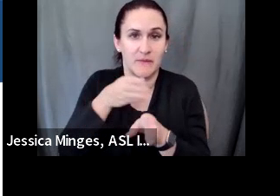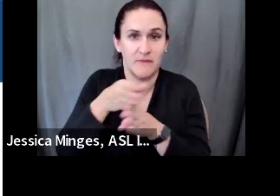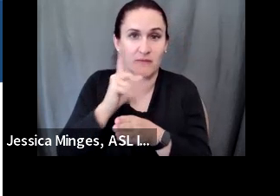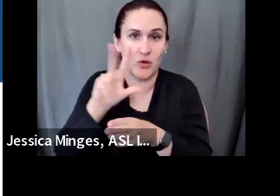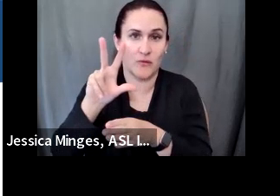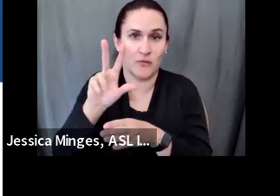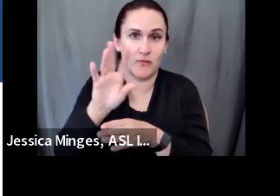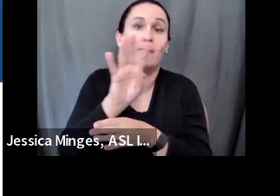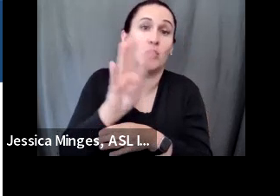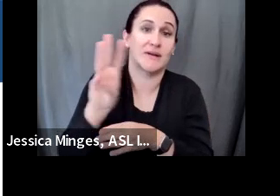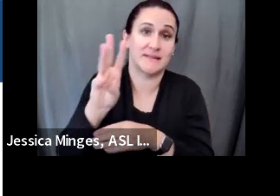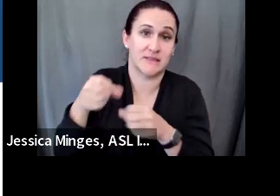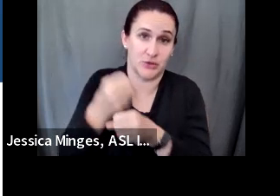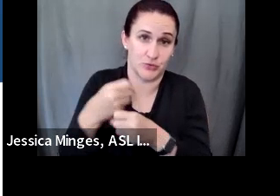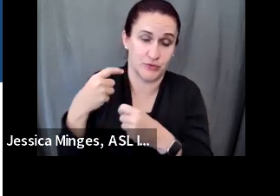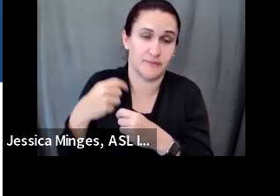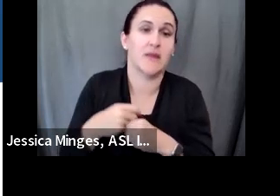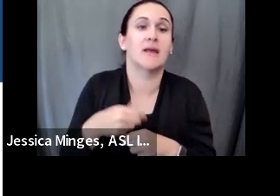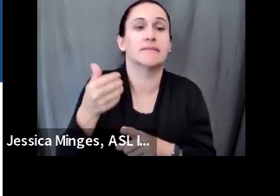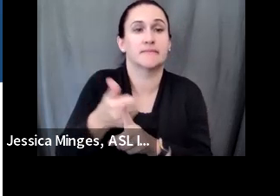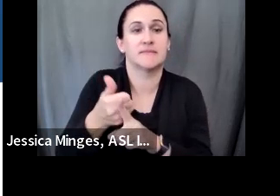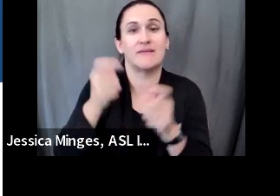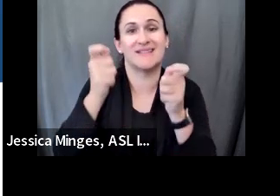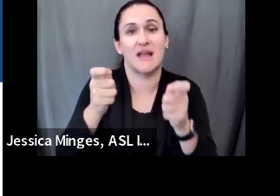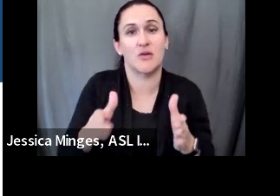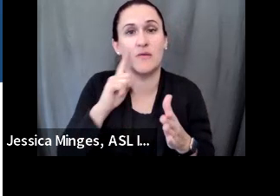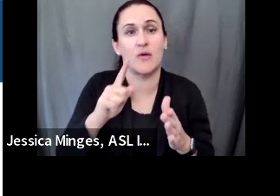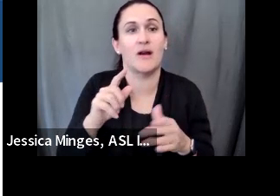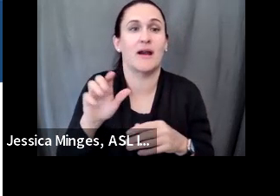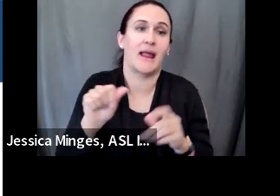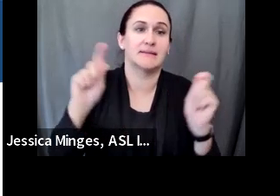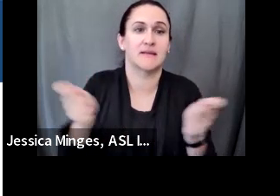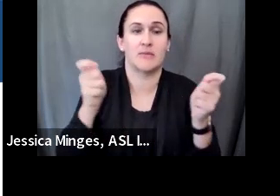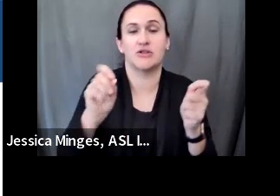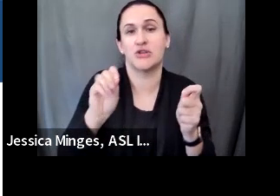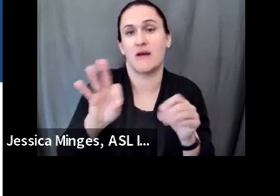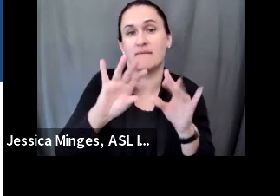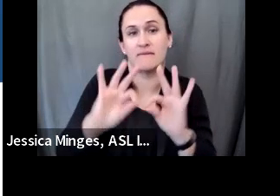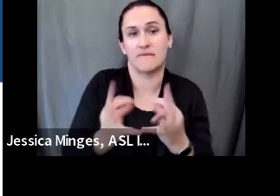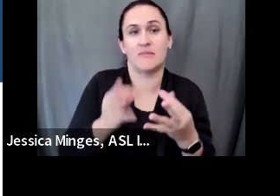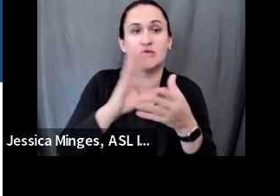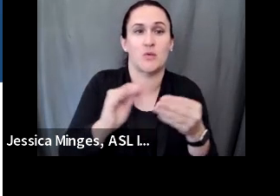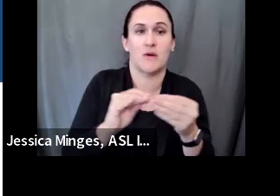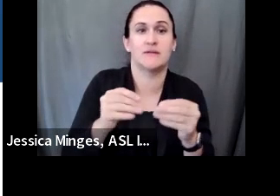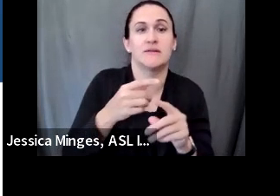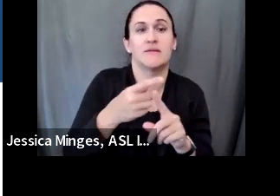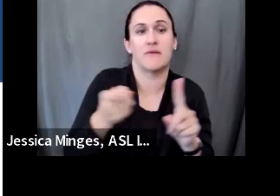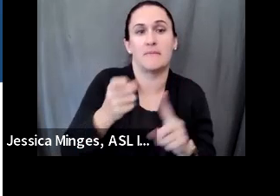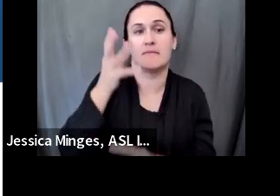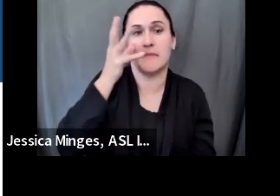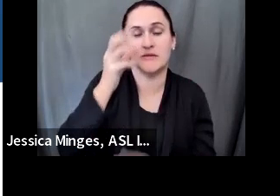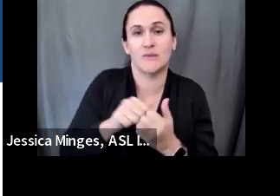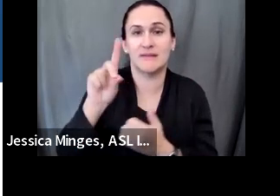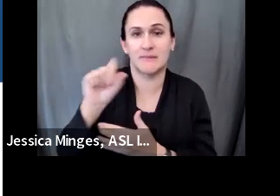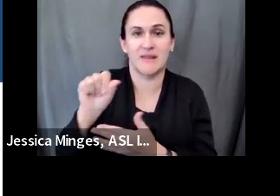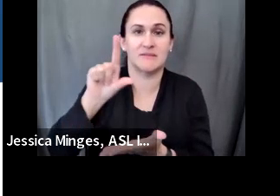46 years. Mr. Matheis is the editor of A Celebration of Family, Stories of Parents with Disabilities, published by